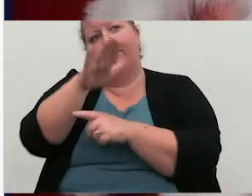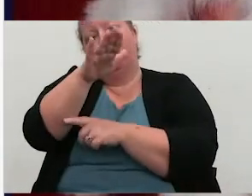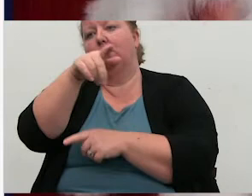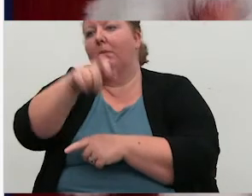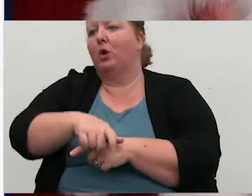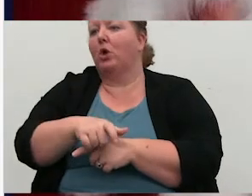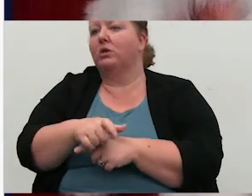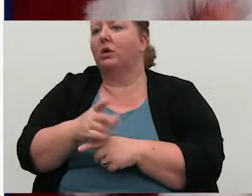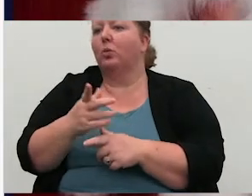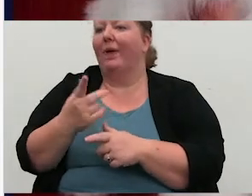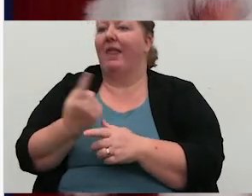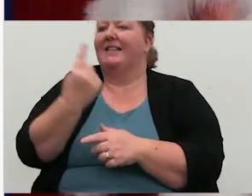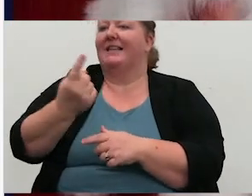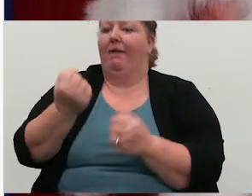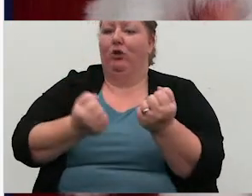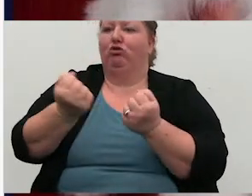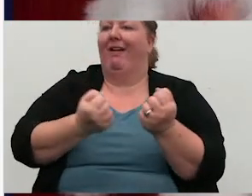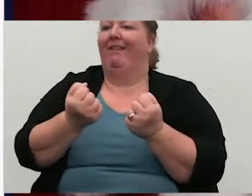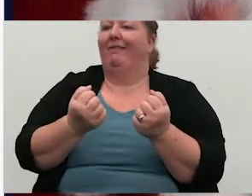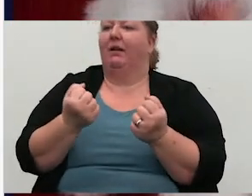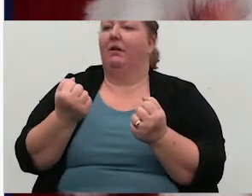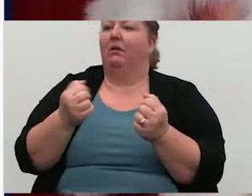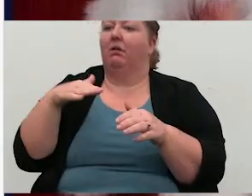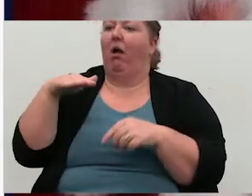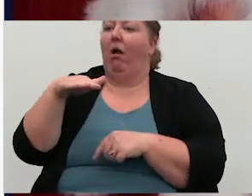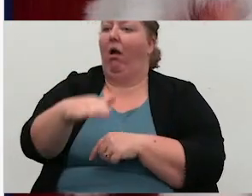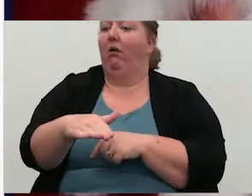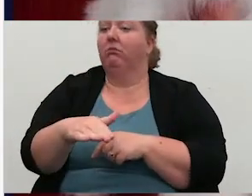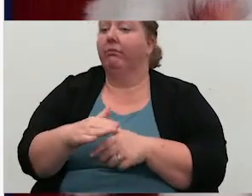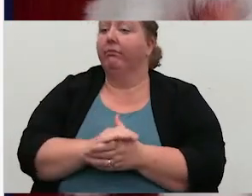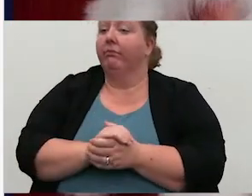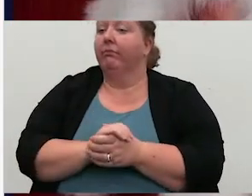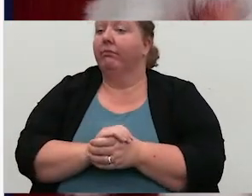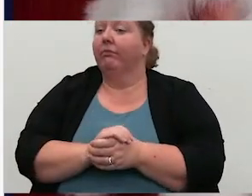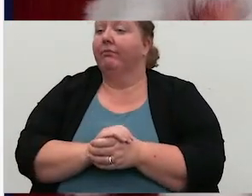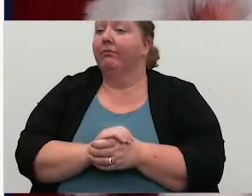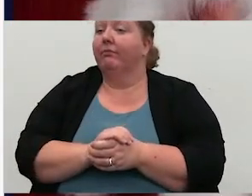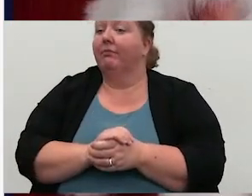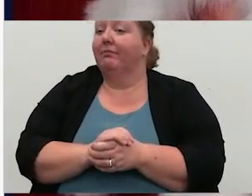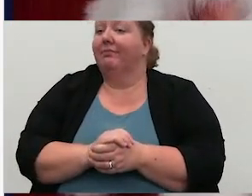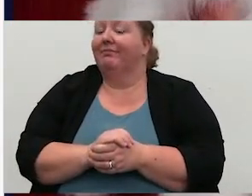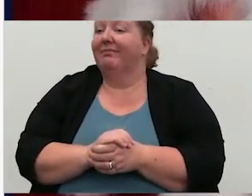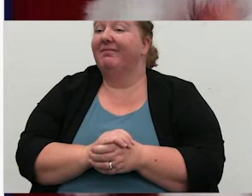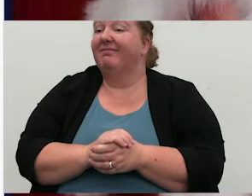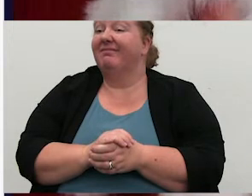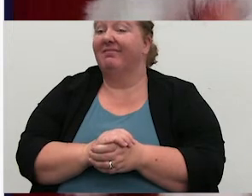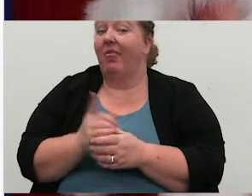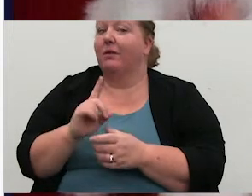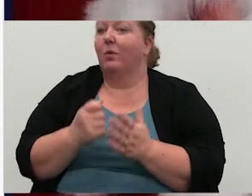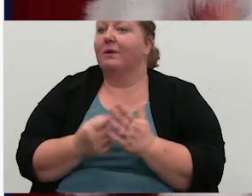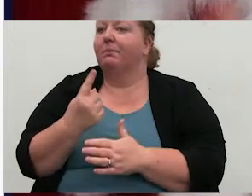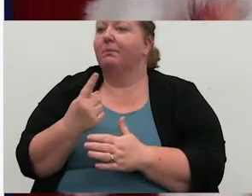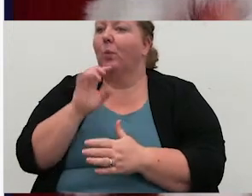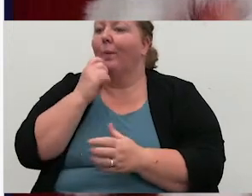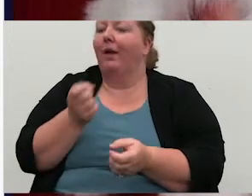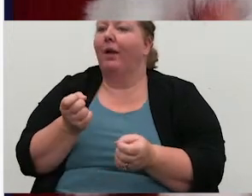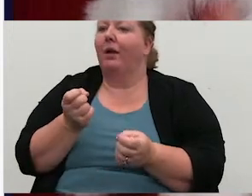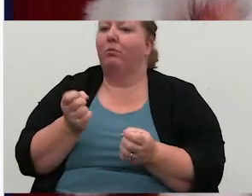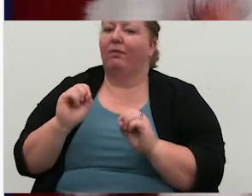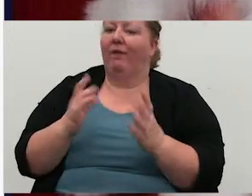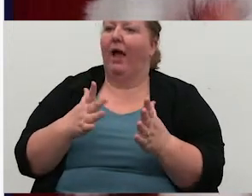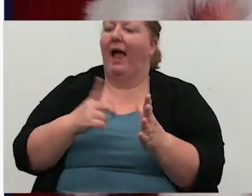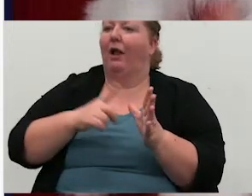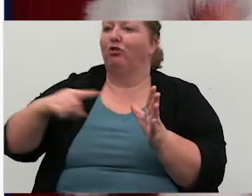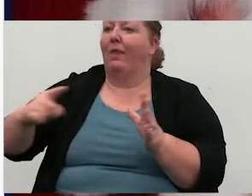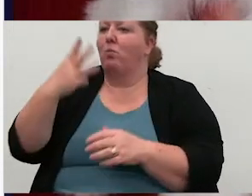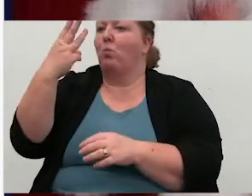person with a self-driving car hurtling towards them, in fact. And that's exactly what's going on. They will have given the algorithm a